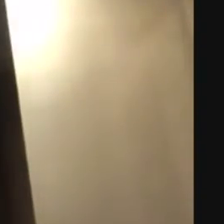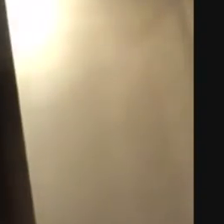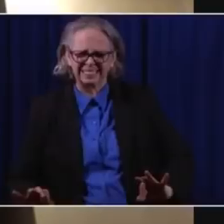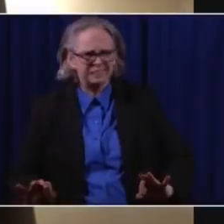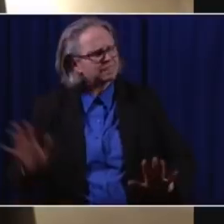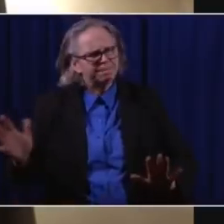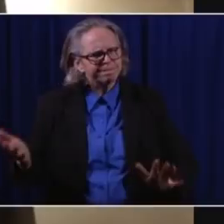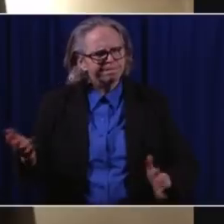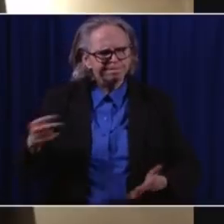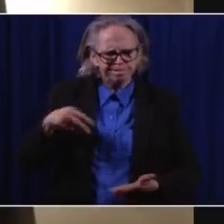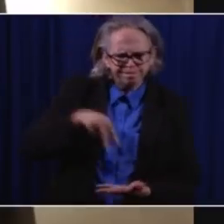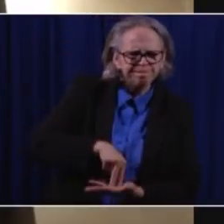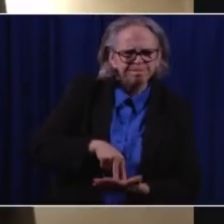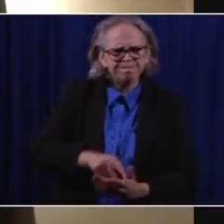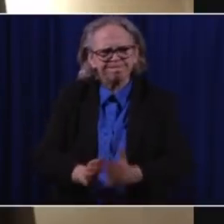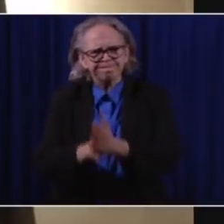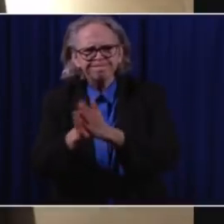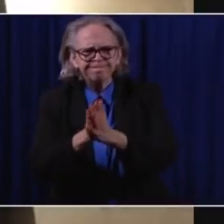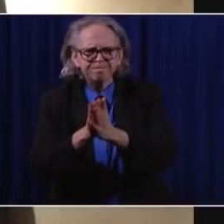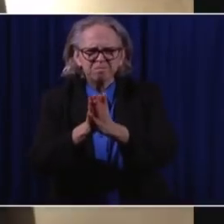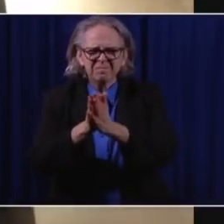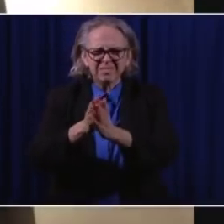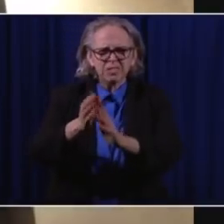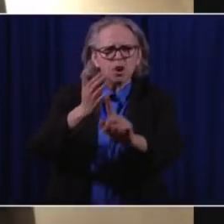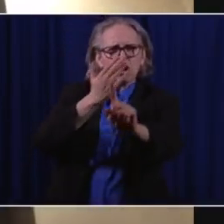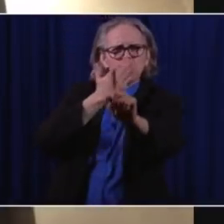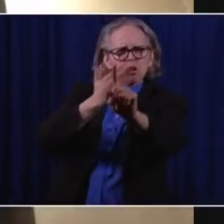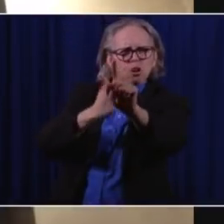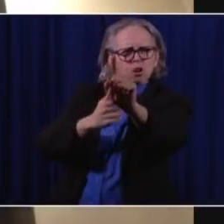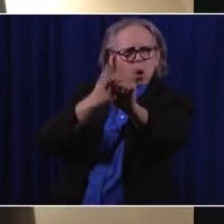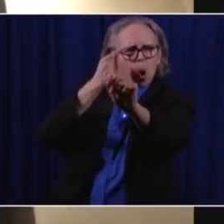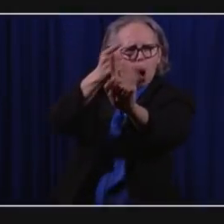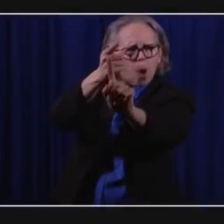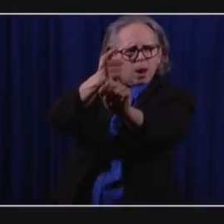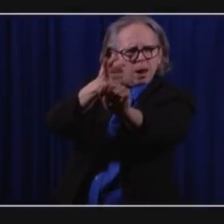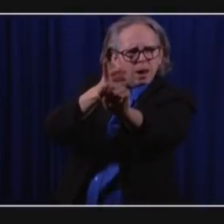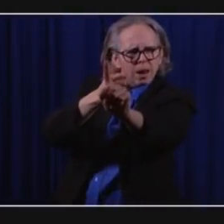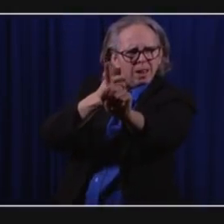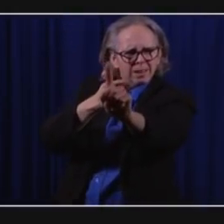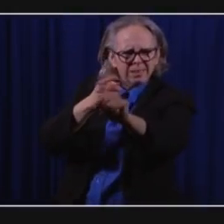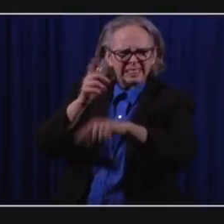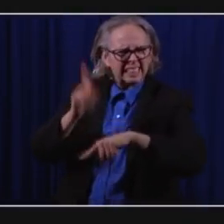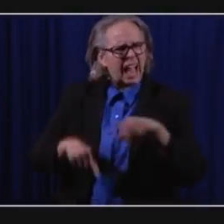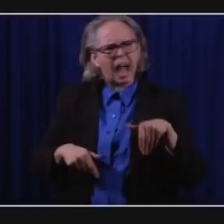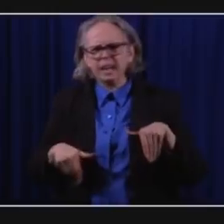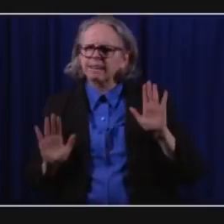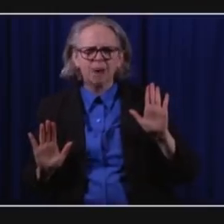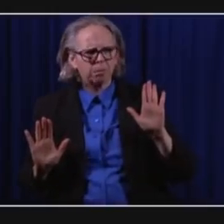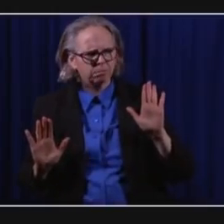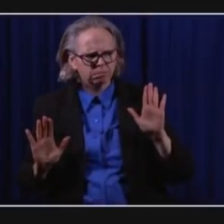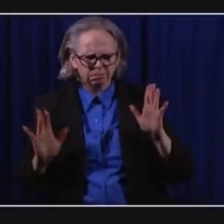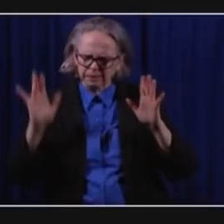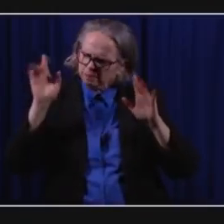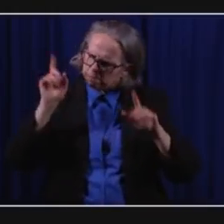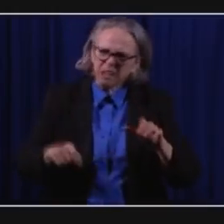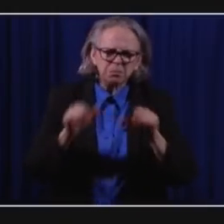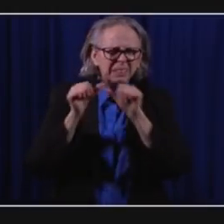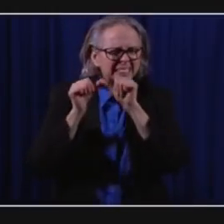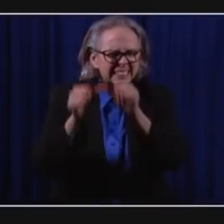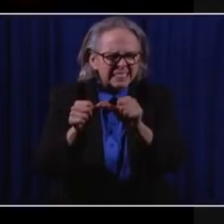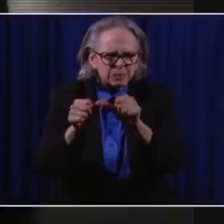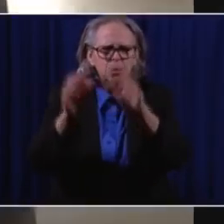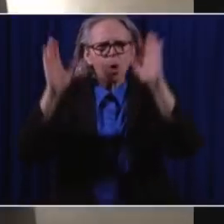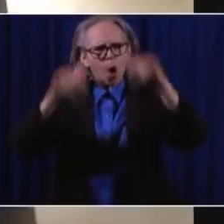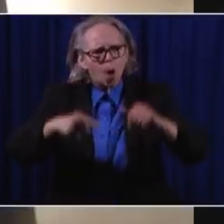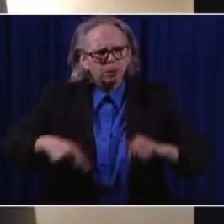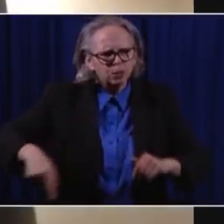the harvest comes as we don't give up. And I hope that message resonates with all of us